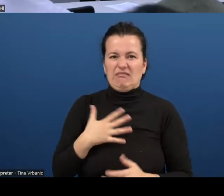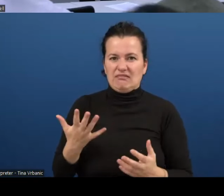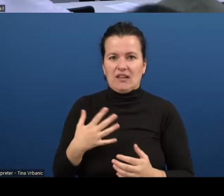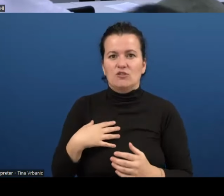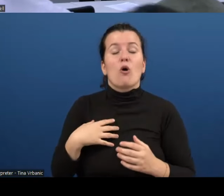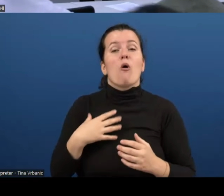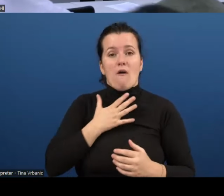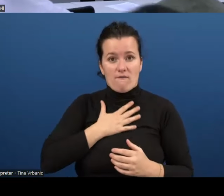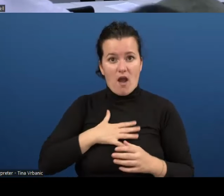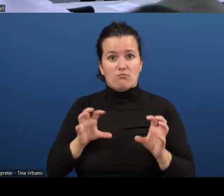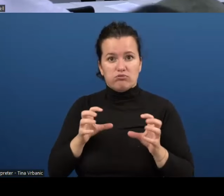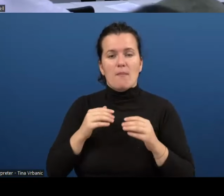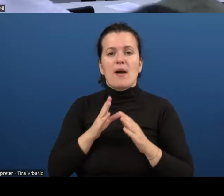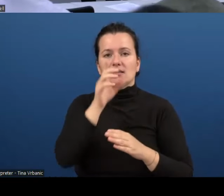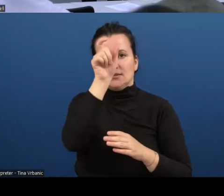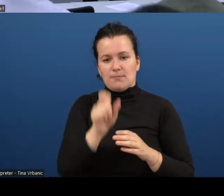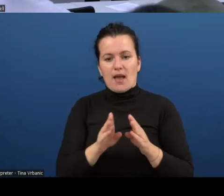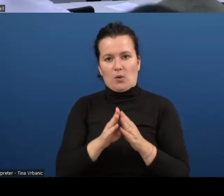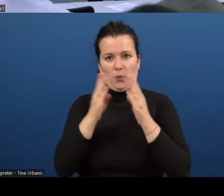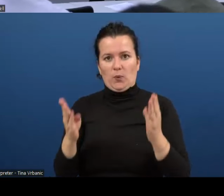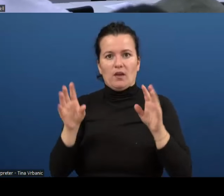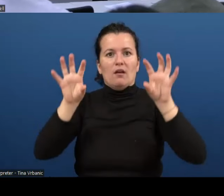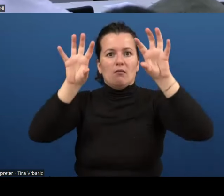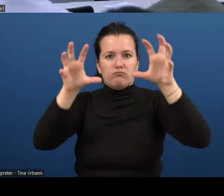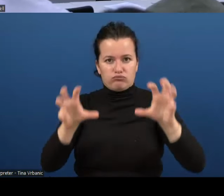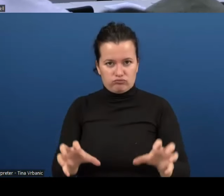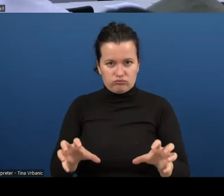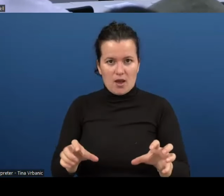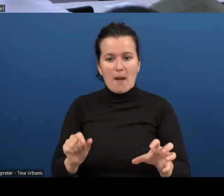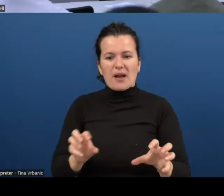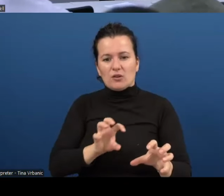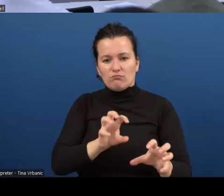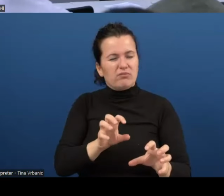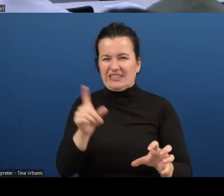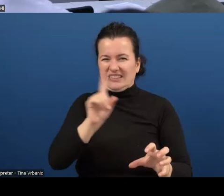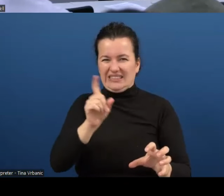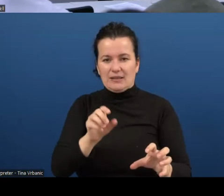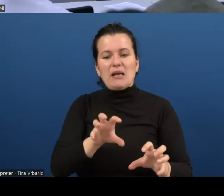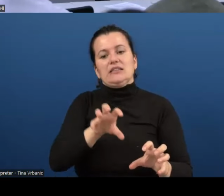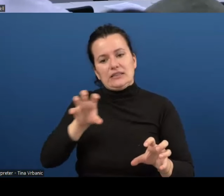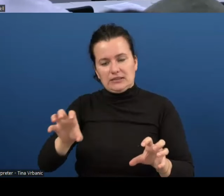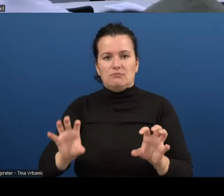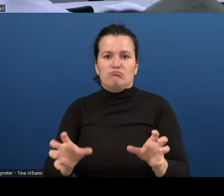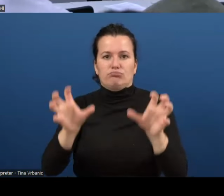that. And also the spine is different from, yeah, other locations. So sometimes